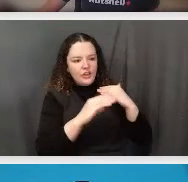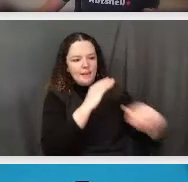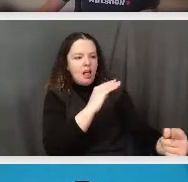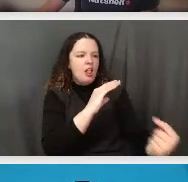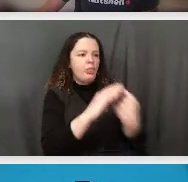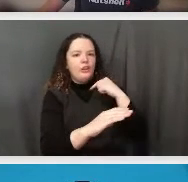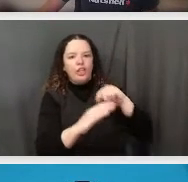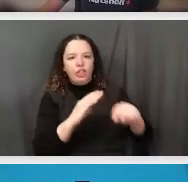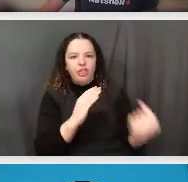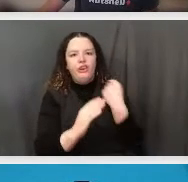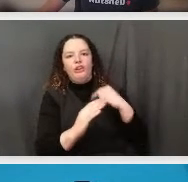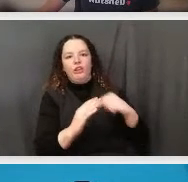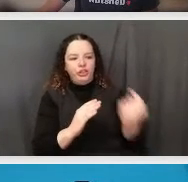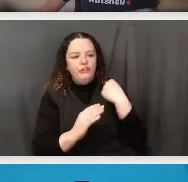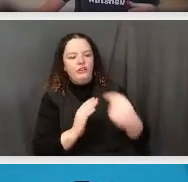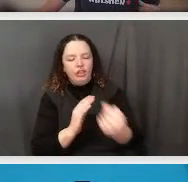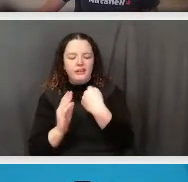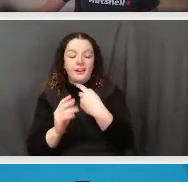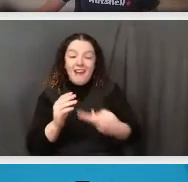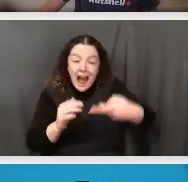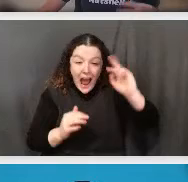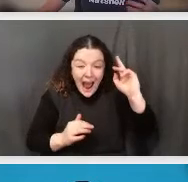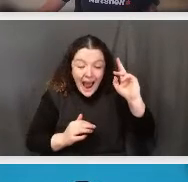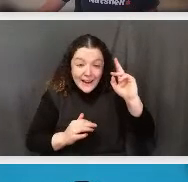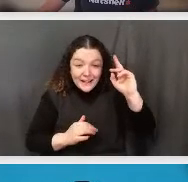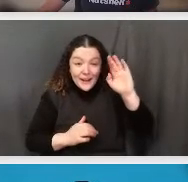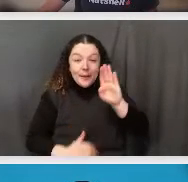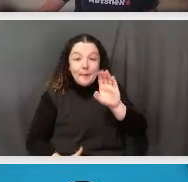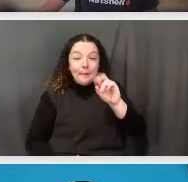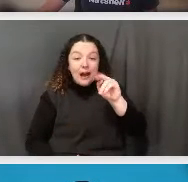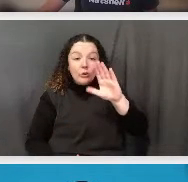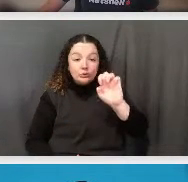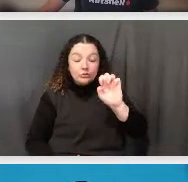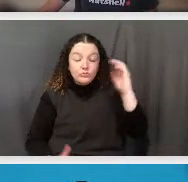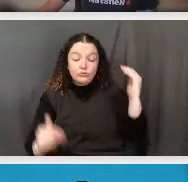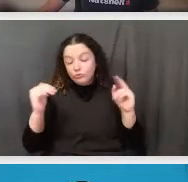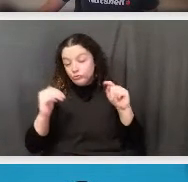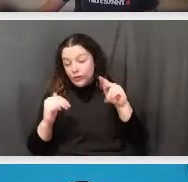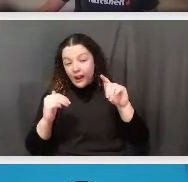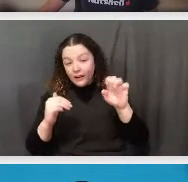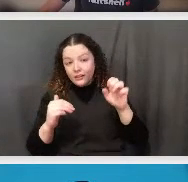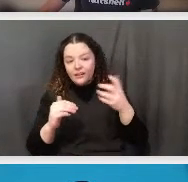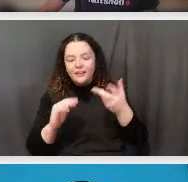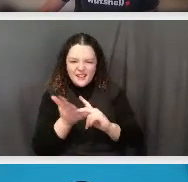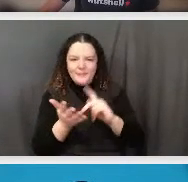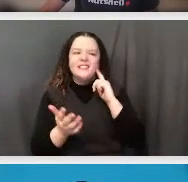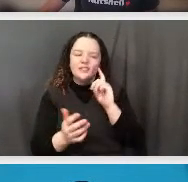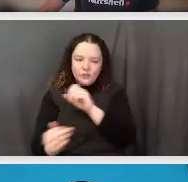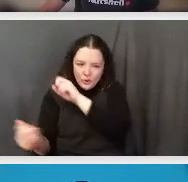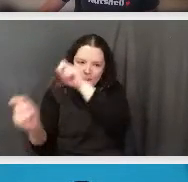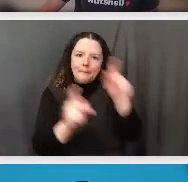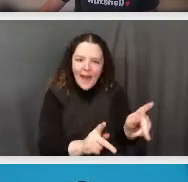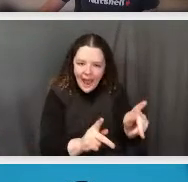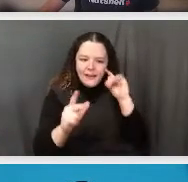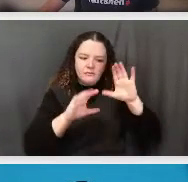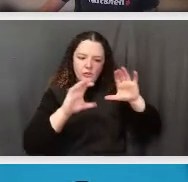you see a high bounce rate in the Nutshell reports or whatever software you're using to track your emails, basically just means you should go back to your audience list